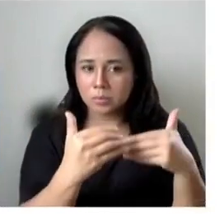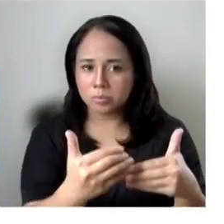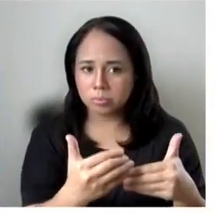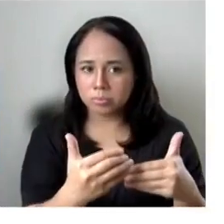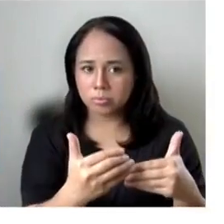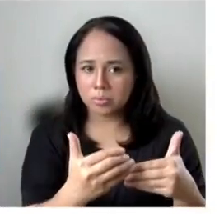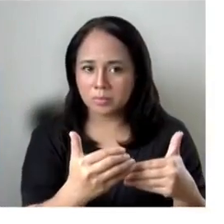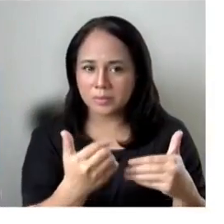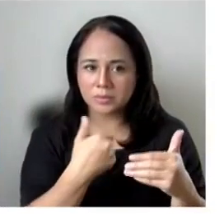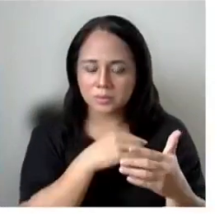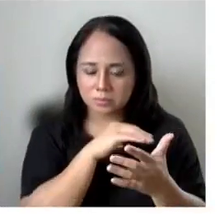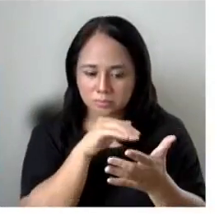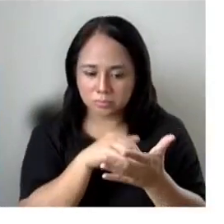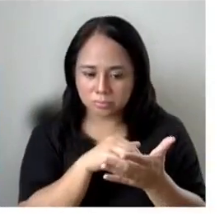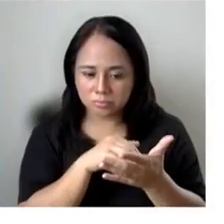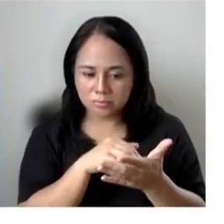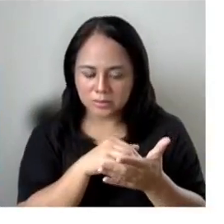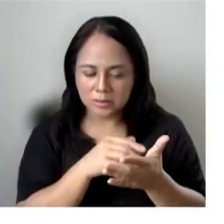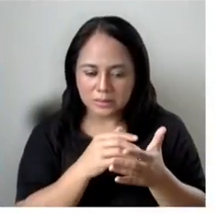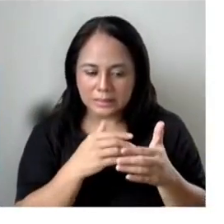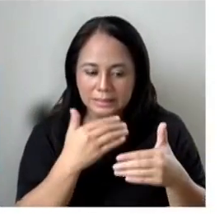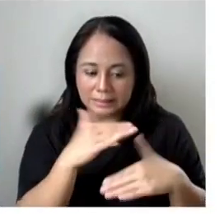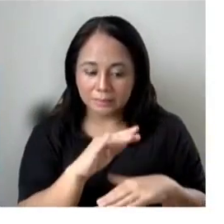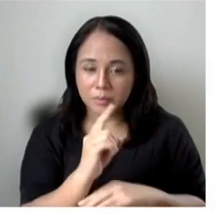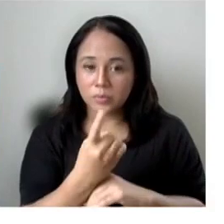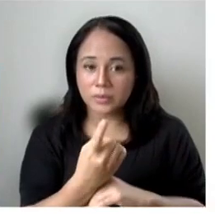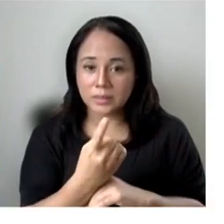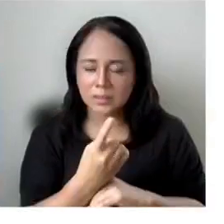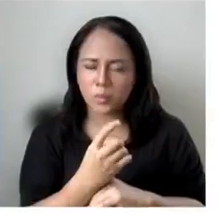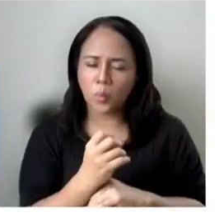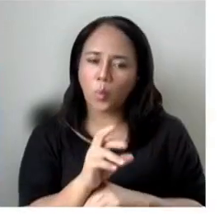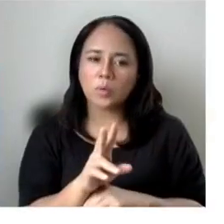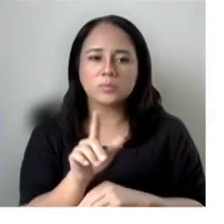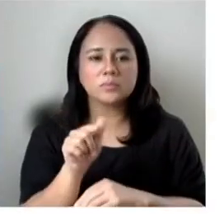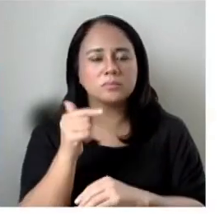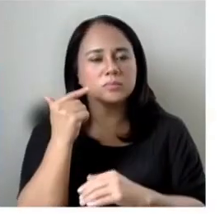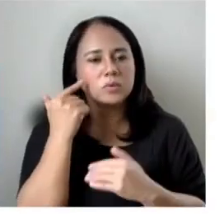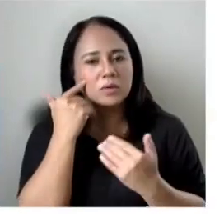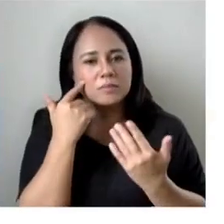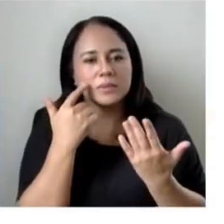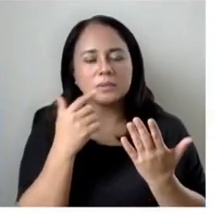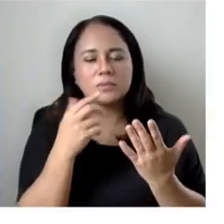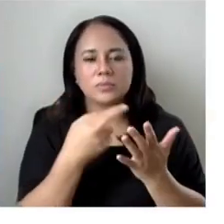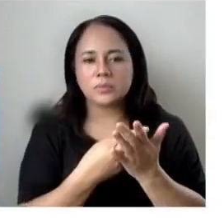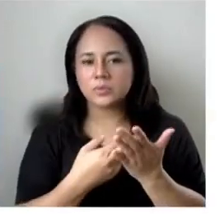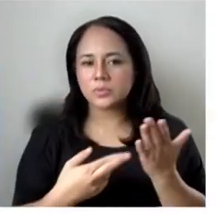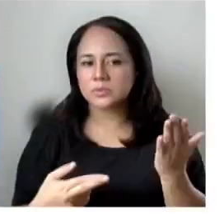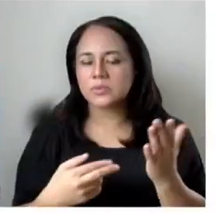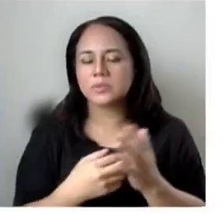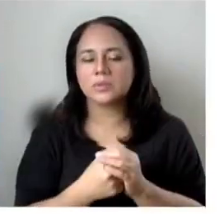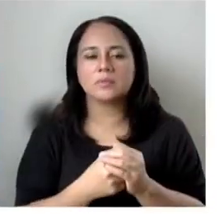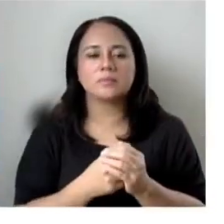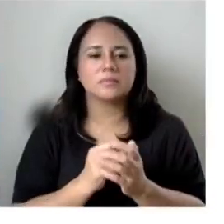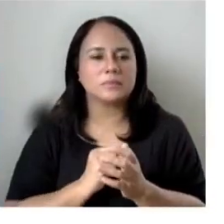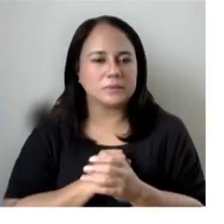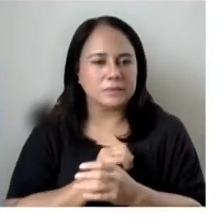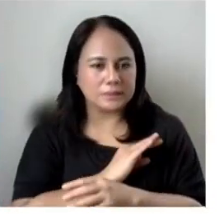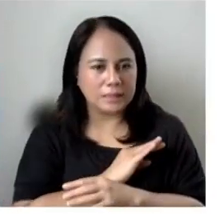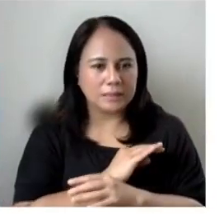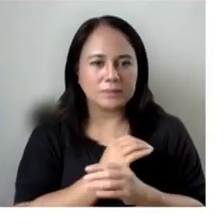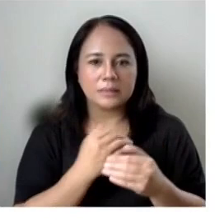certain point, and then government resources or government personnel can pick up the